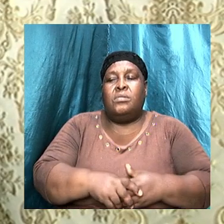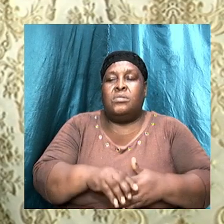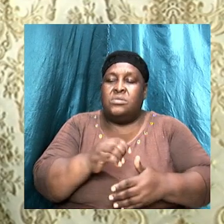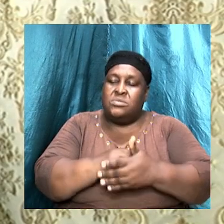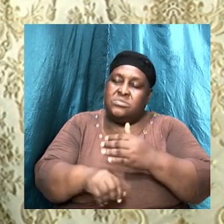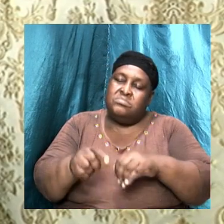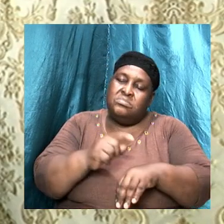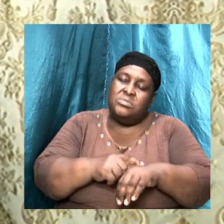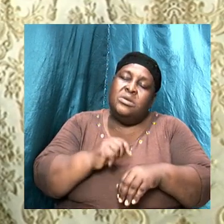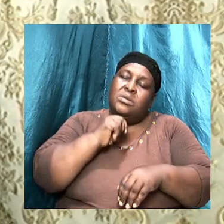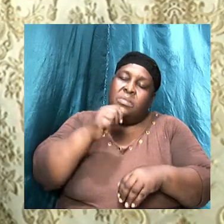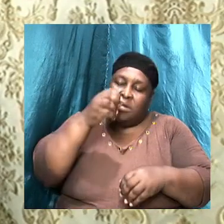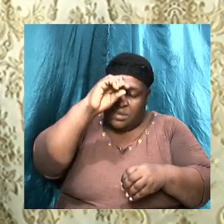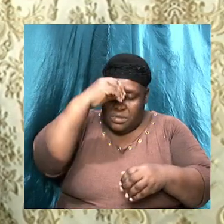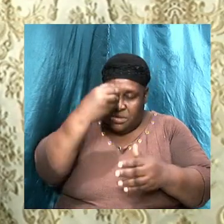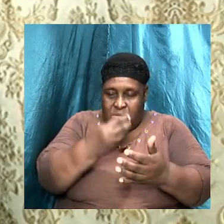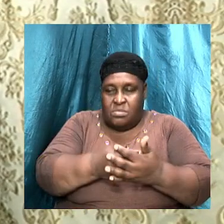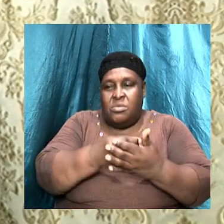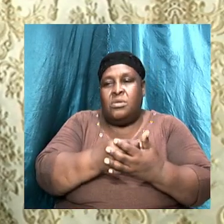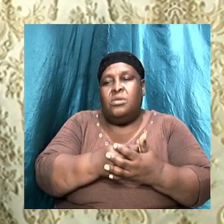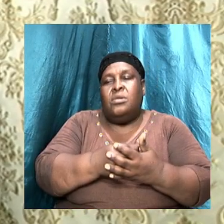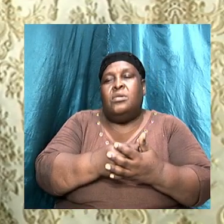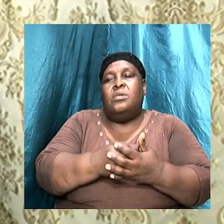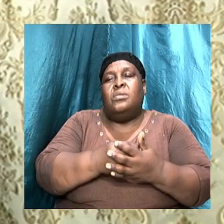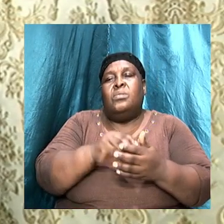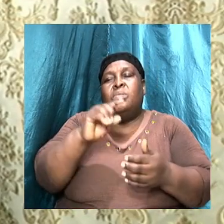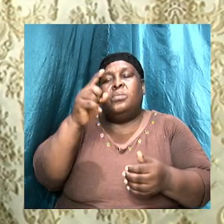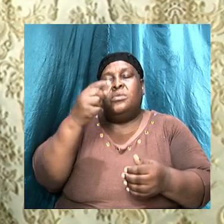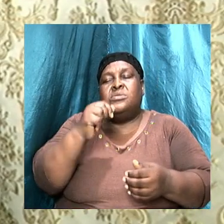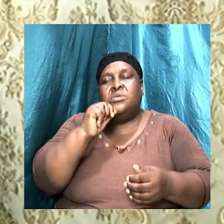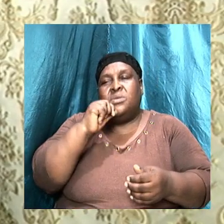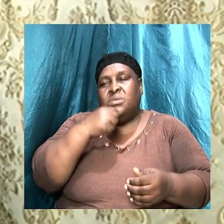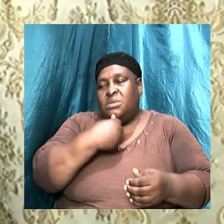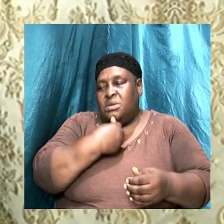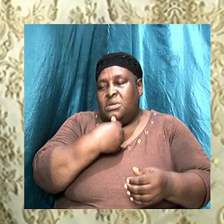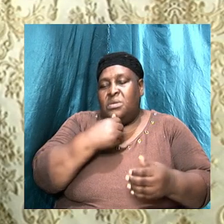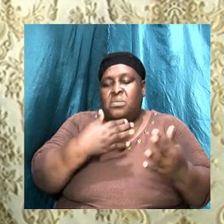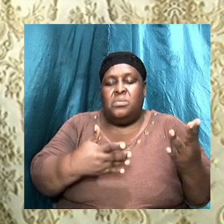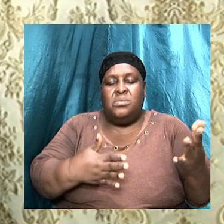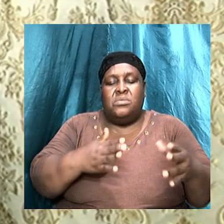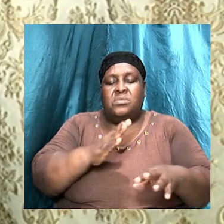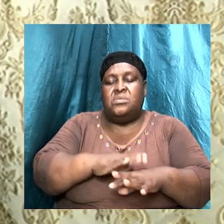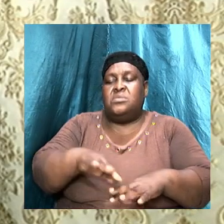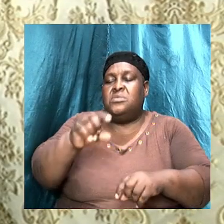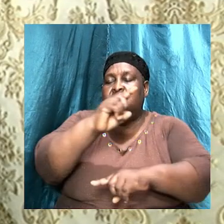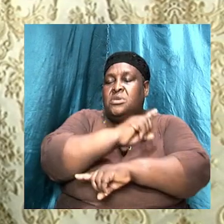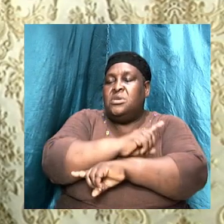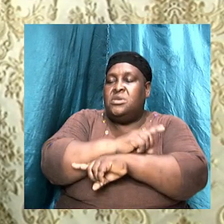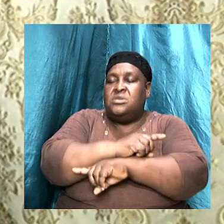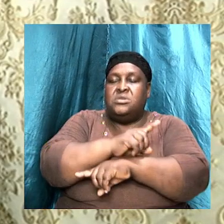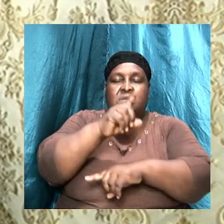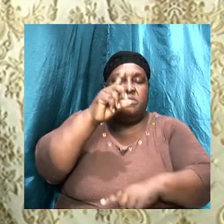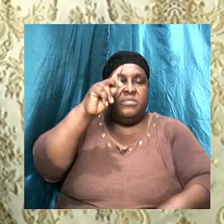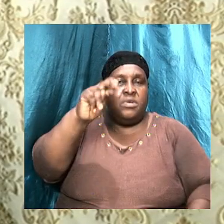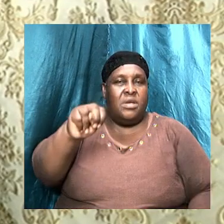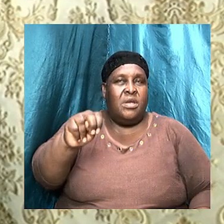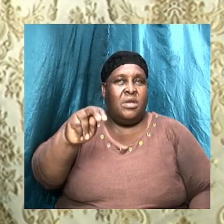disobedient when once longsuffering of God waited in the days of Noah, while the ark was